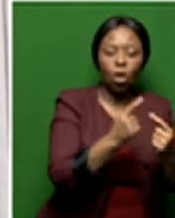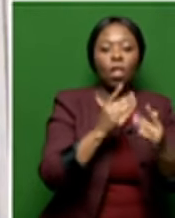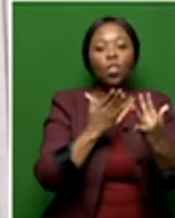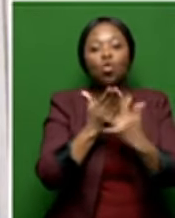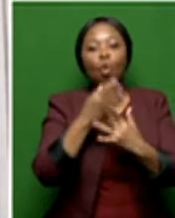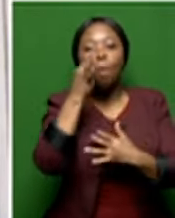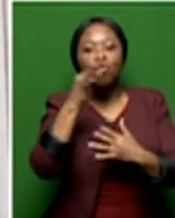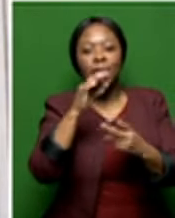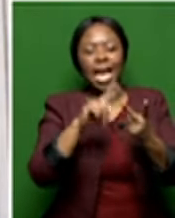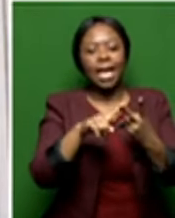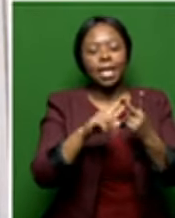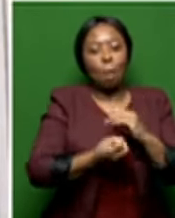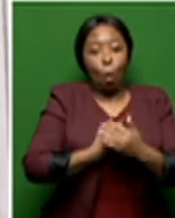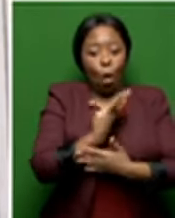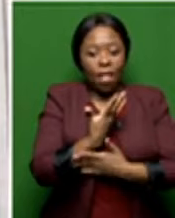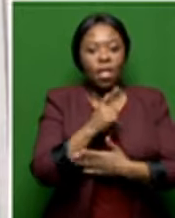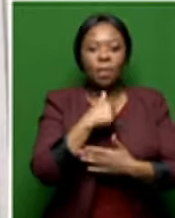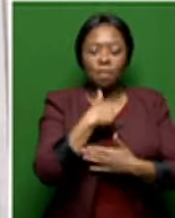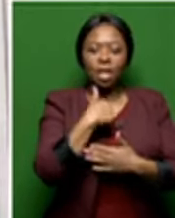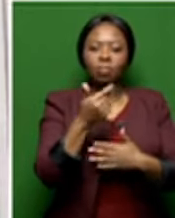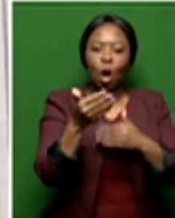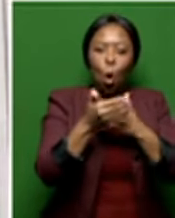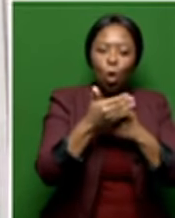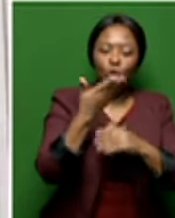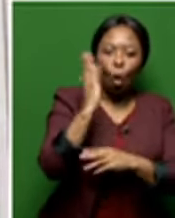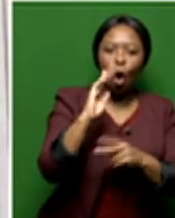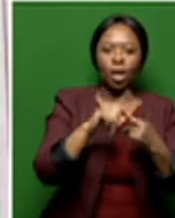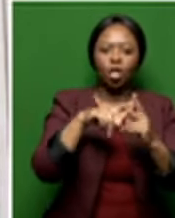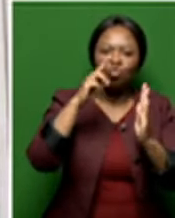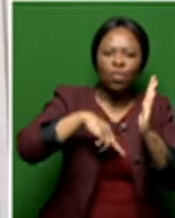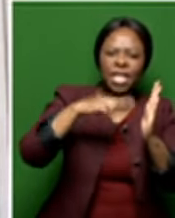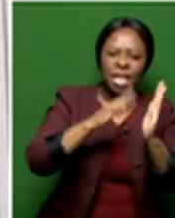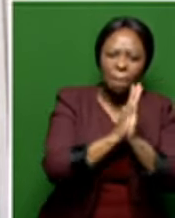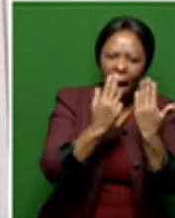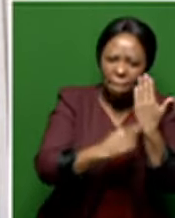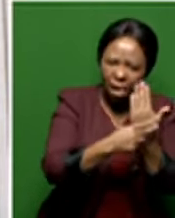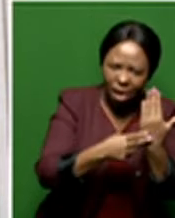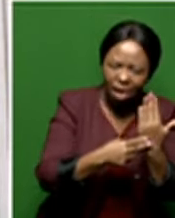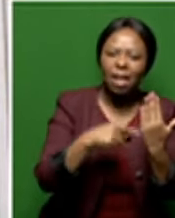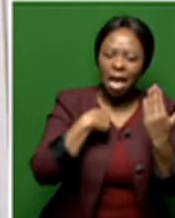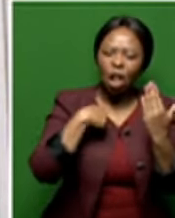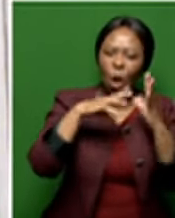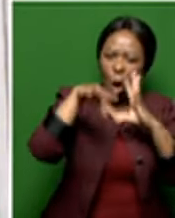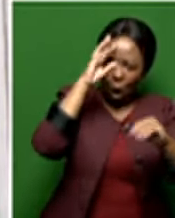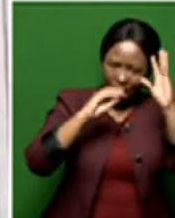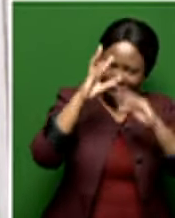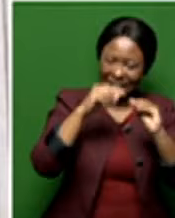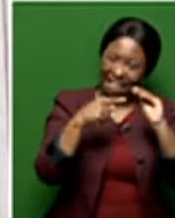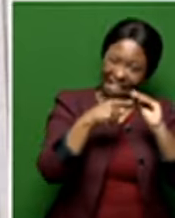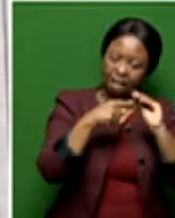poetry, as I get closer to the Lord, as I learn the word, as I read it, I capture my own lessons and I share